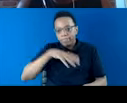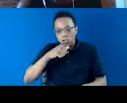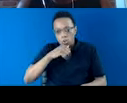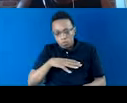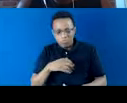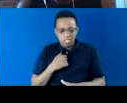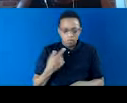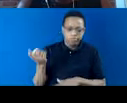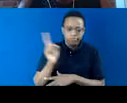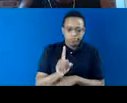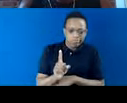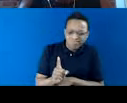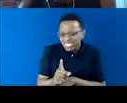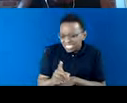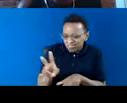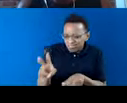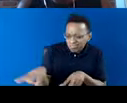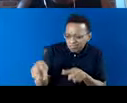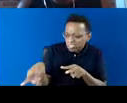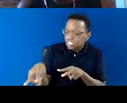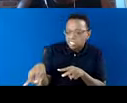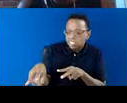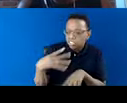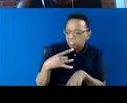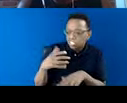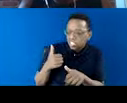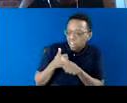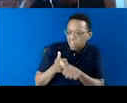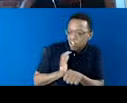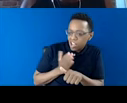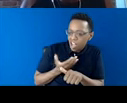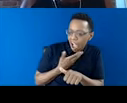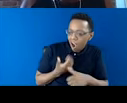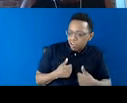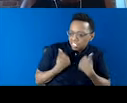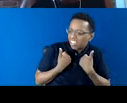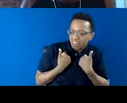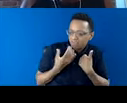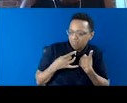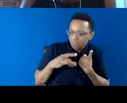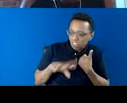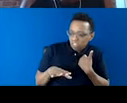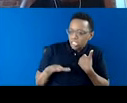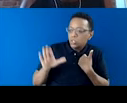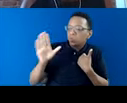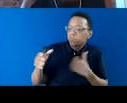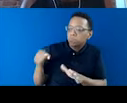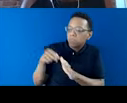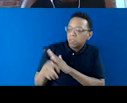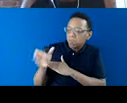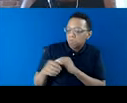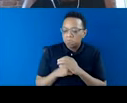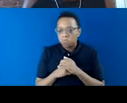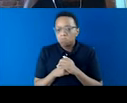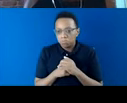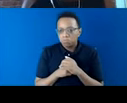And so we are going to end your life for it." And so that